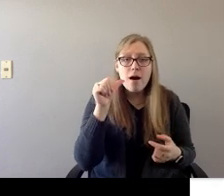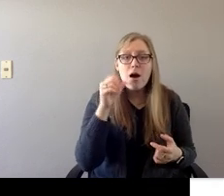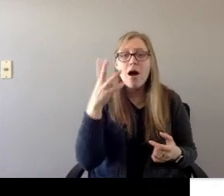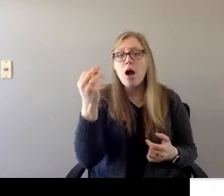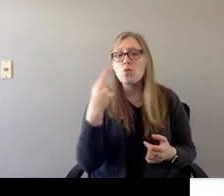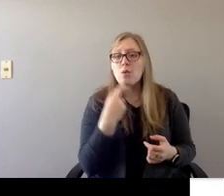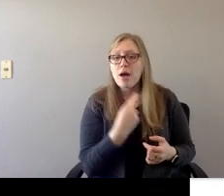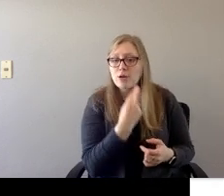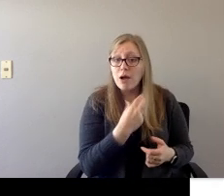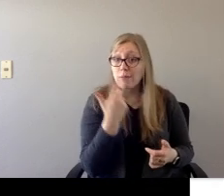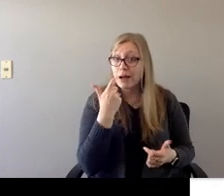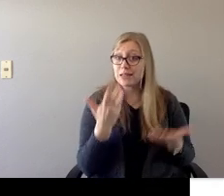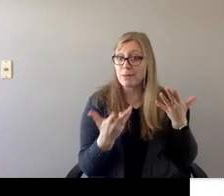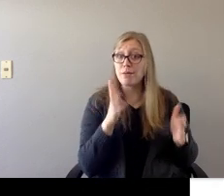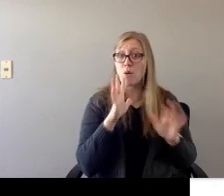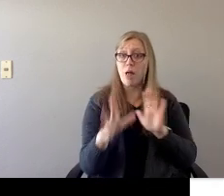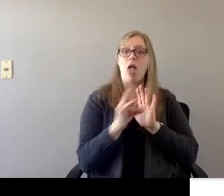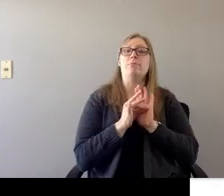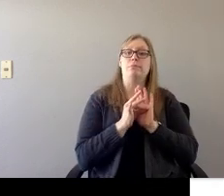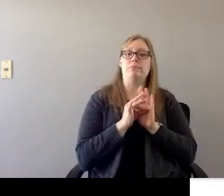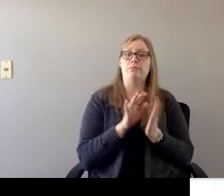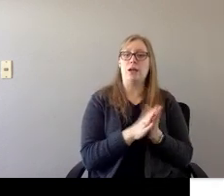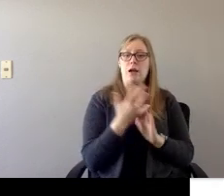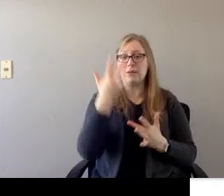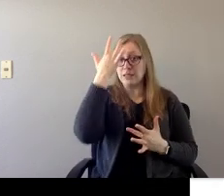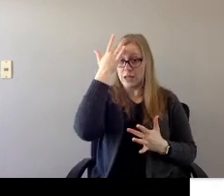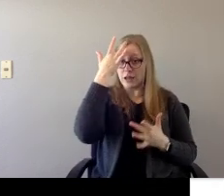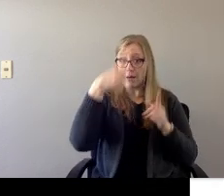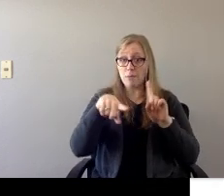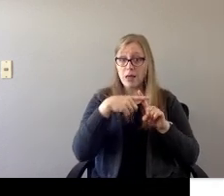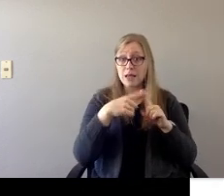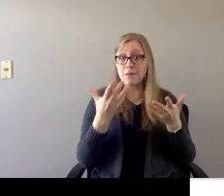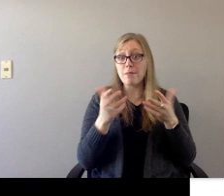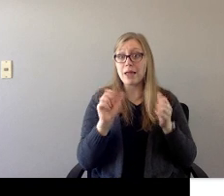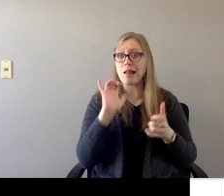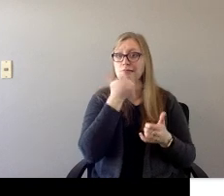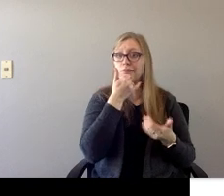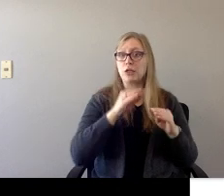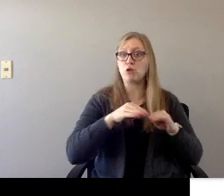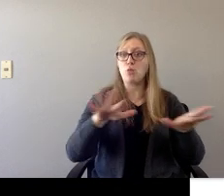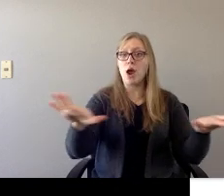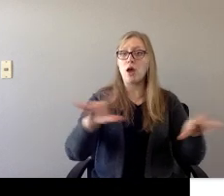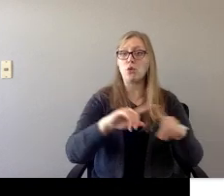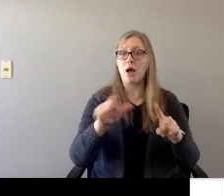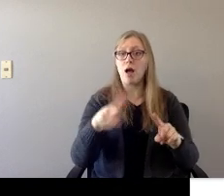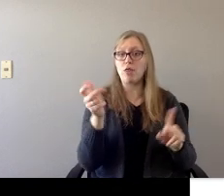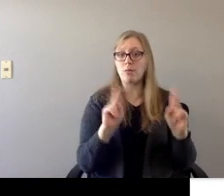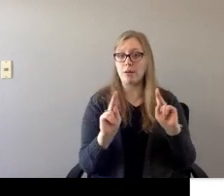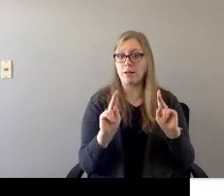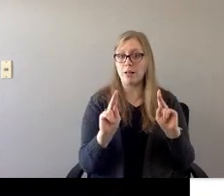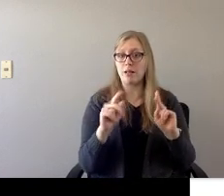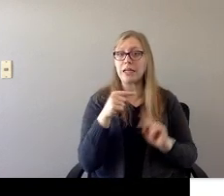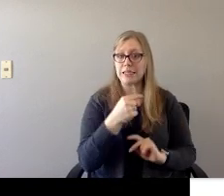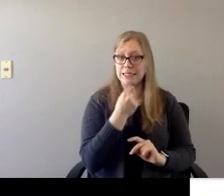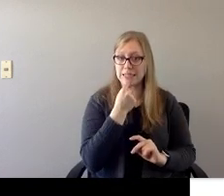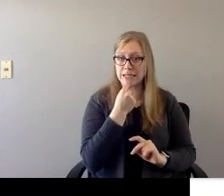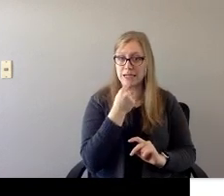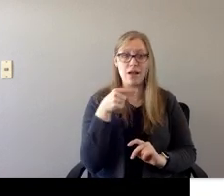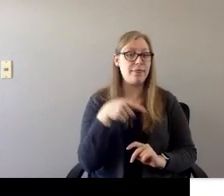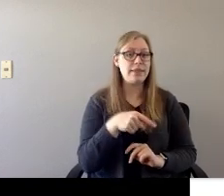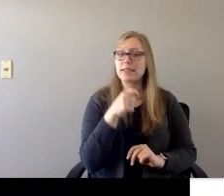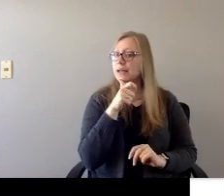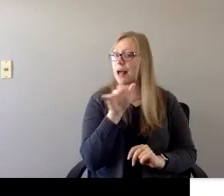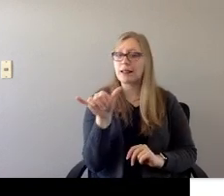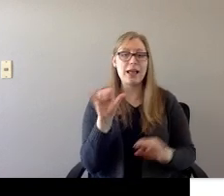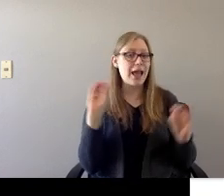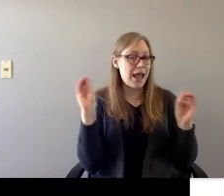2, maybe inadvertently spread it to others, Dr. O'Leary said. This is not to be taken lightly. This is like nothing anyone